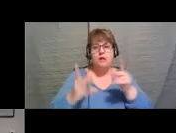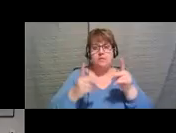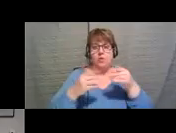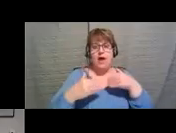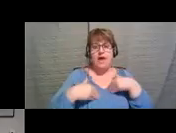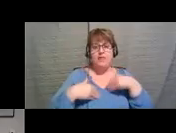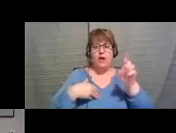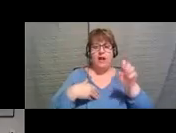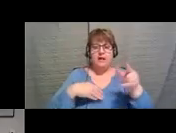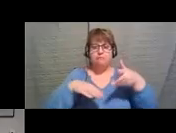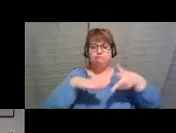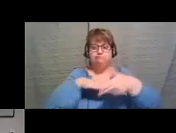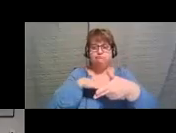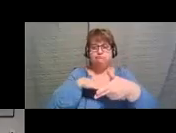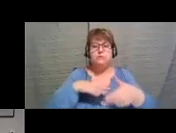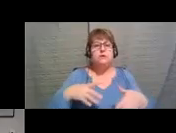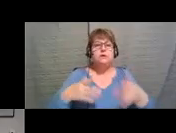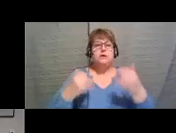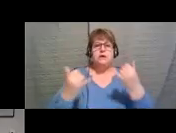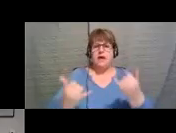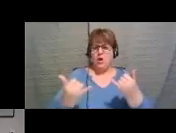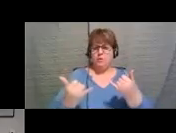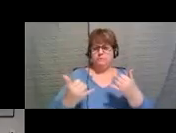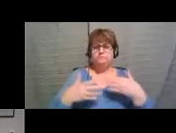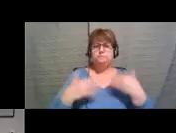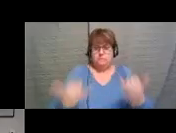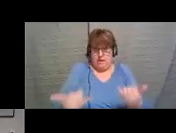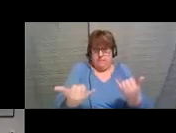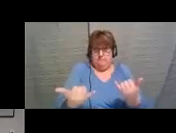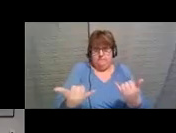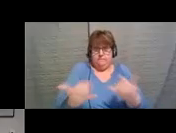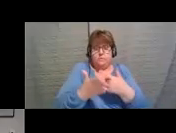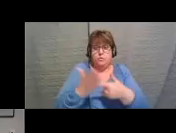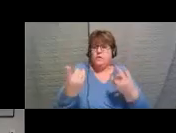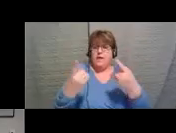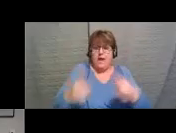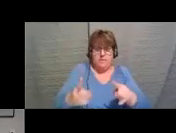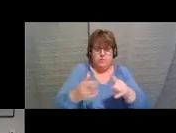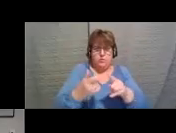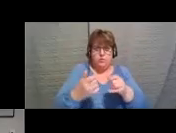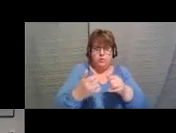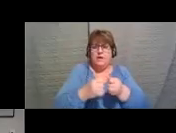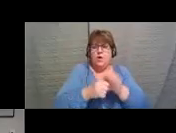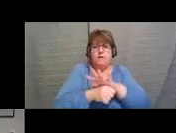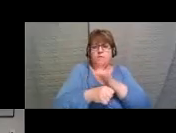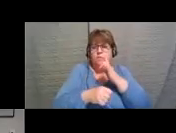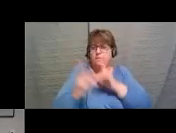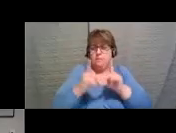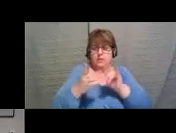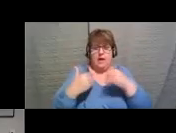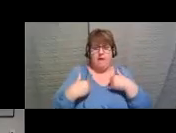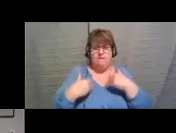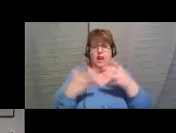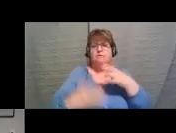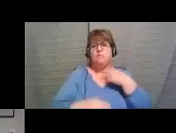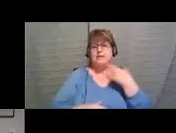Well, let's fast forward to today. What has COVID done to the world's most vulnerable people? Well, I want to begin